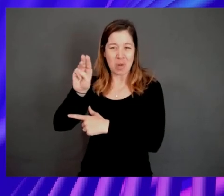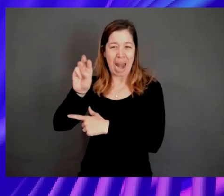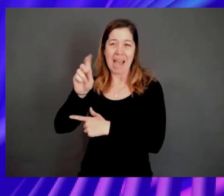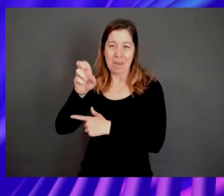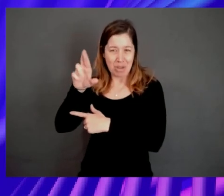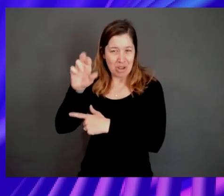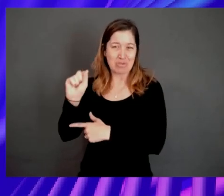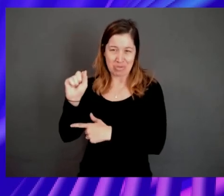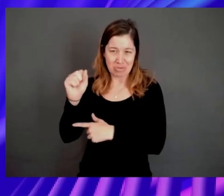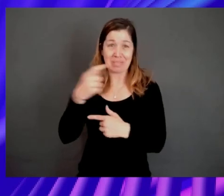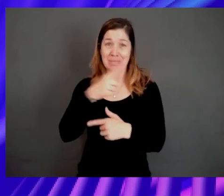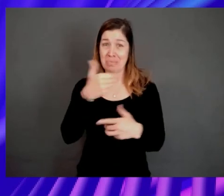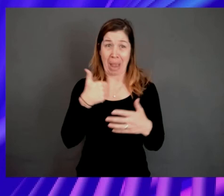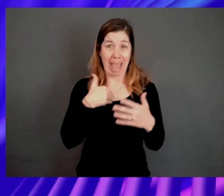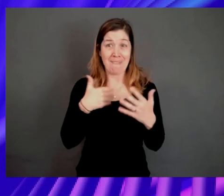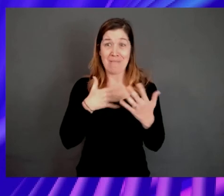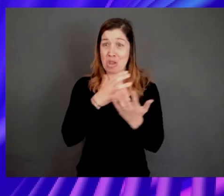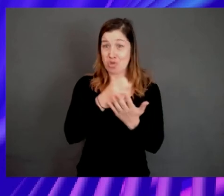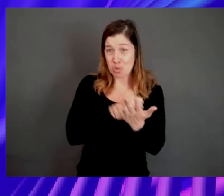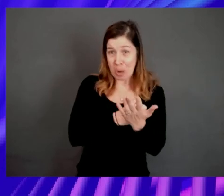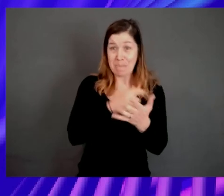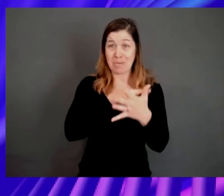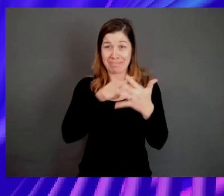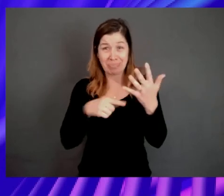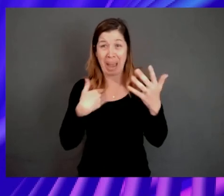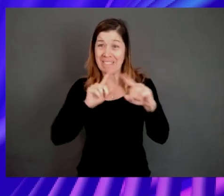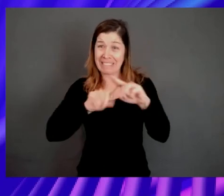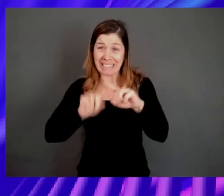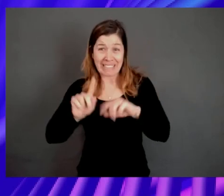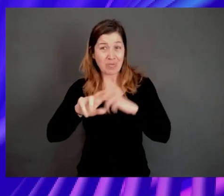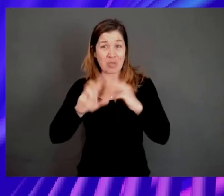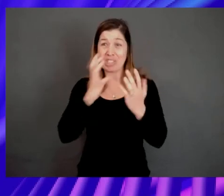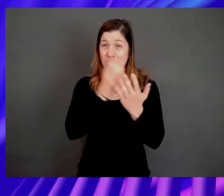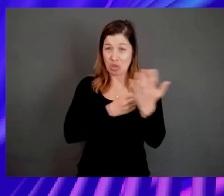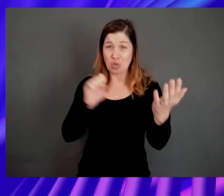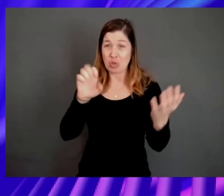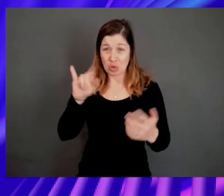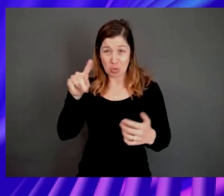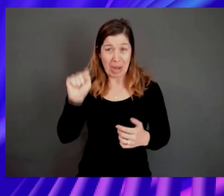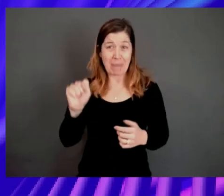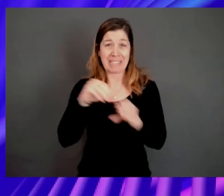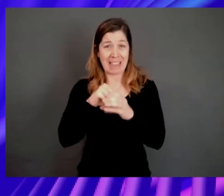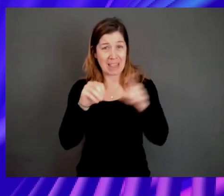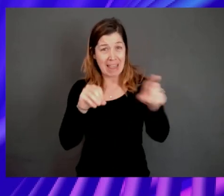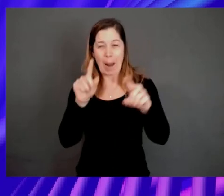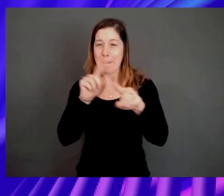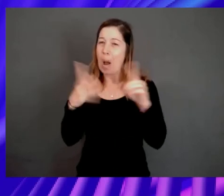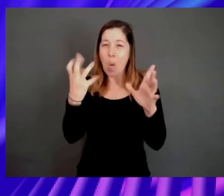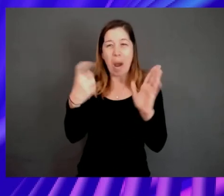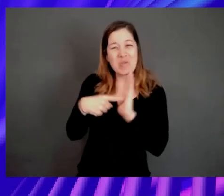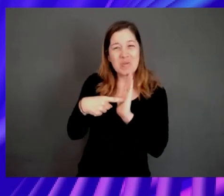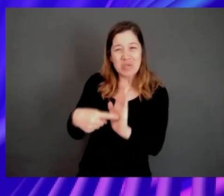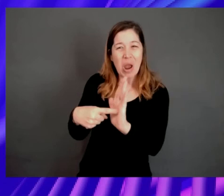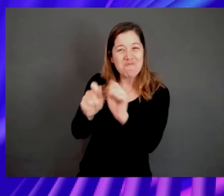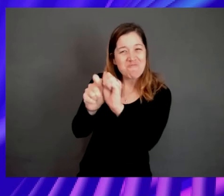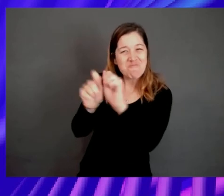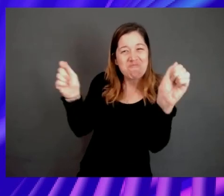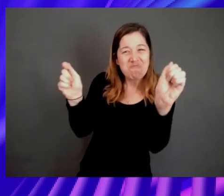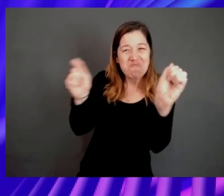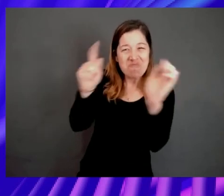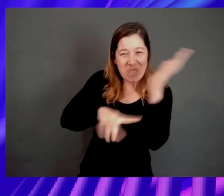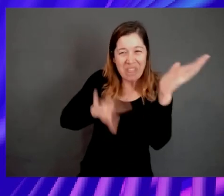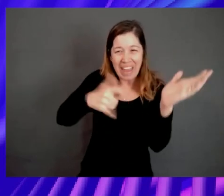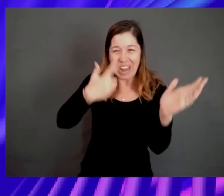and we have other helper scripts in there. But just to give you a sneak peek, and we also have links to the model